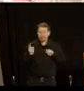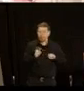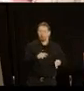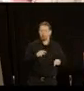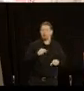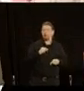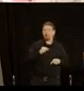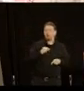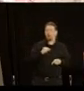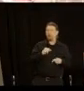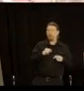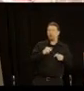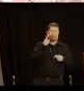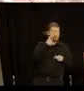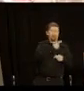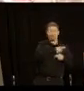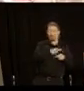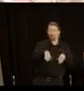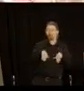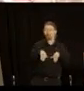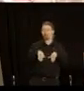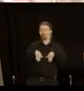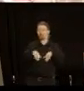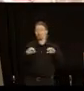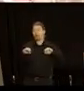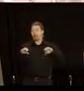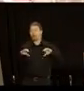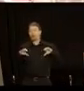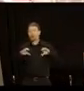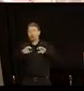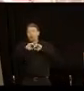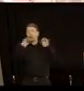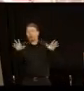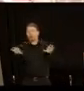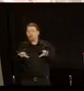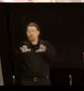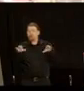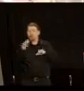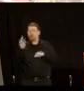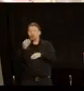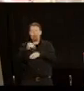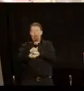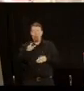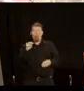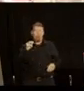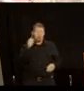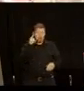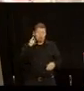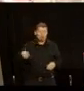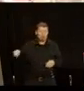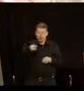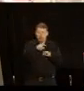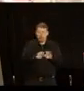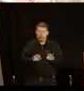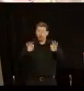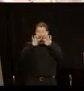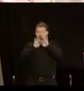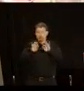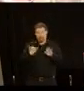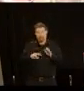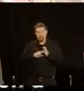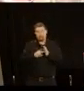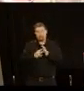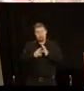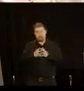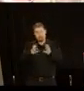and they have nothing to do on a Friday night. It's because you are important. And that means a